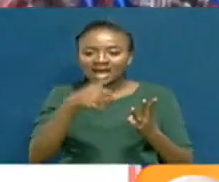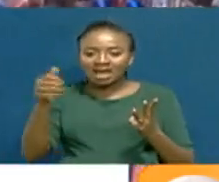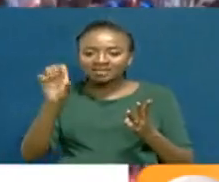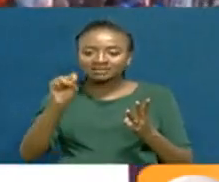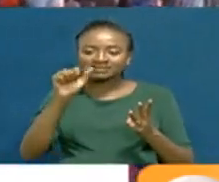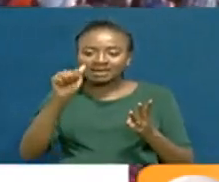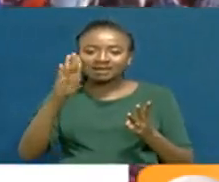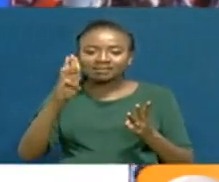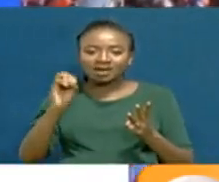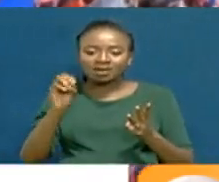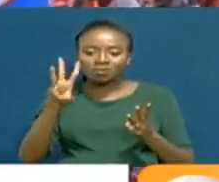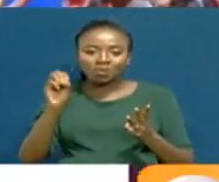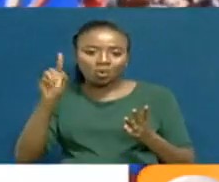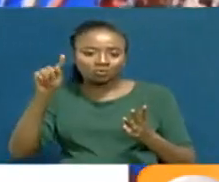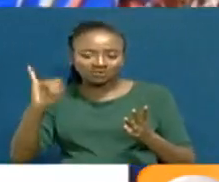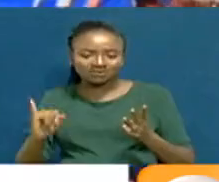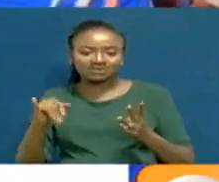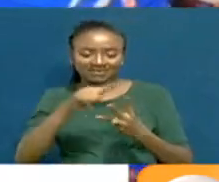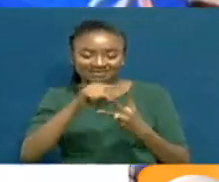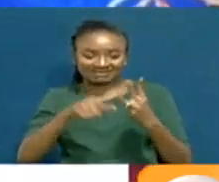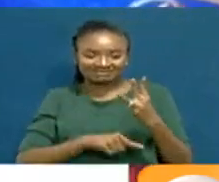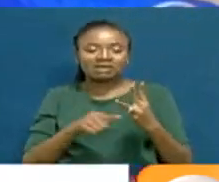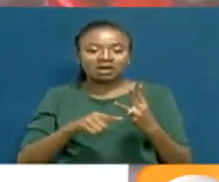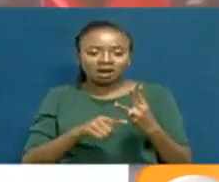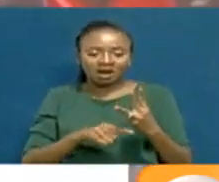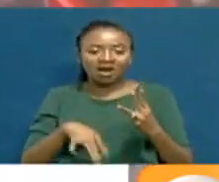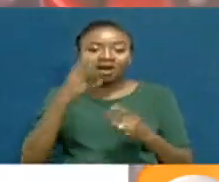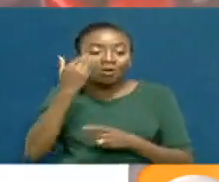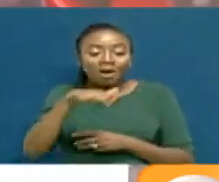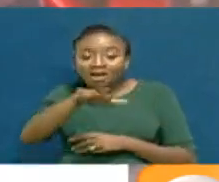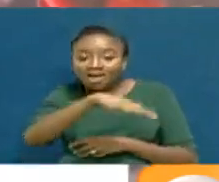constituency. Trans Nzoia considered part of the country's food basket.